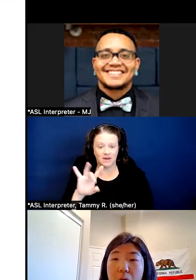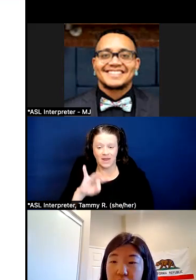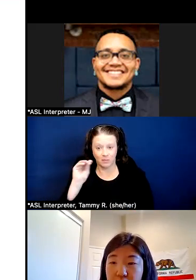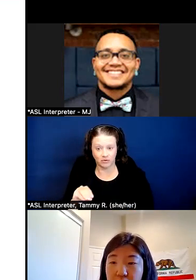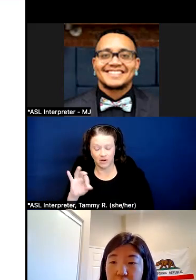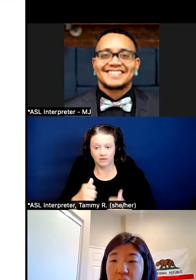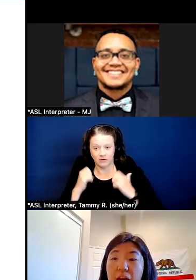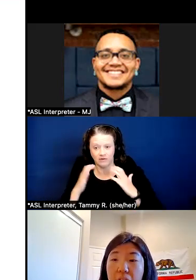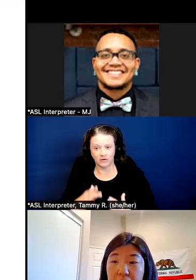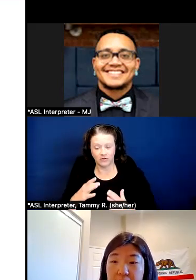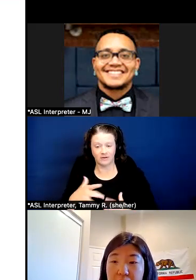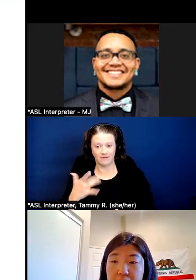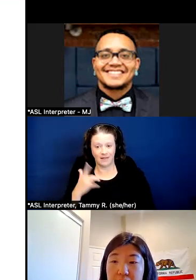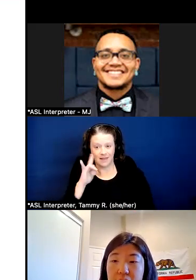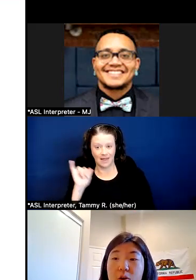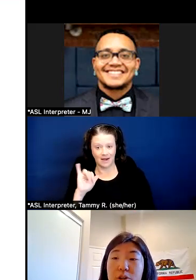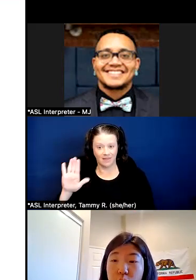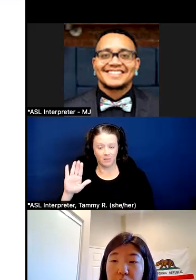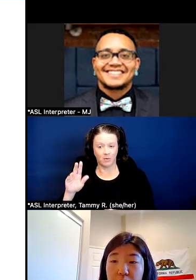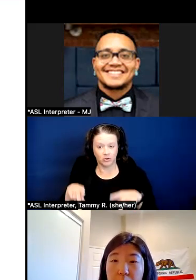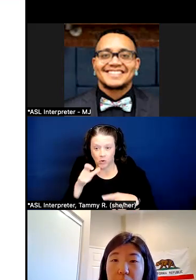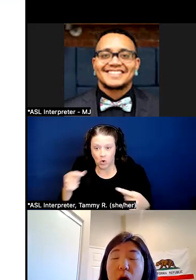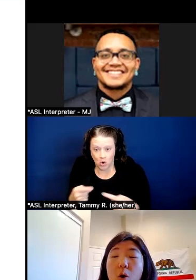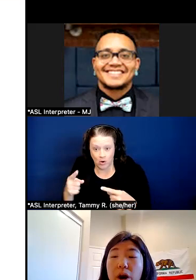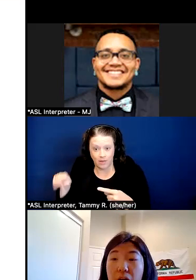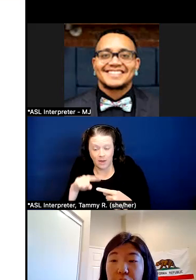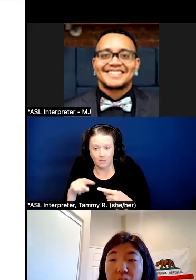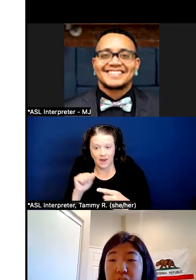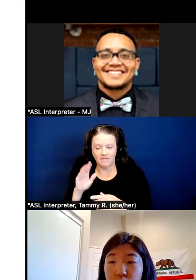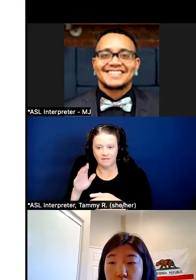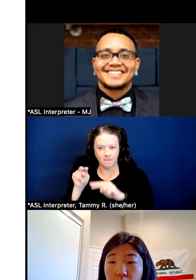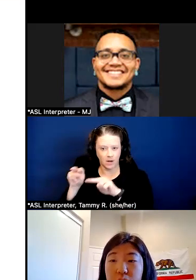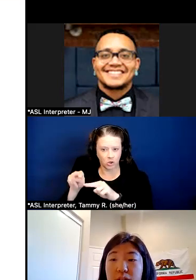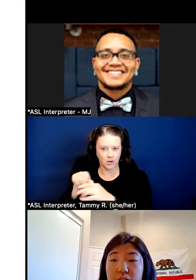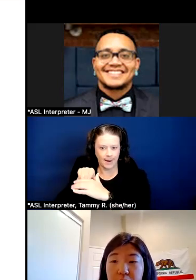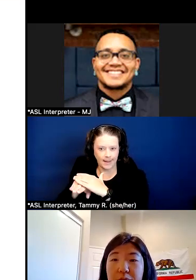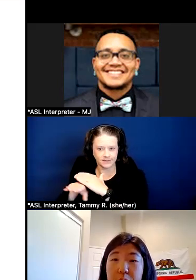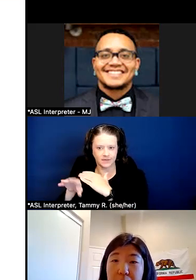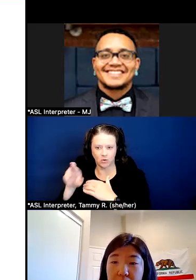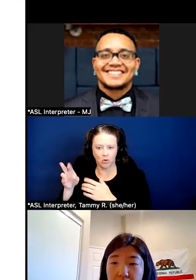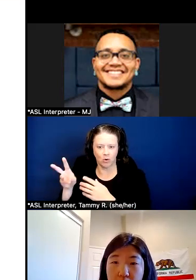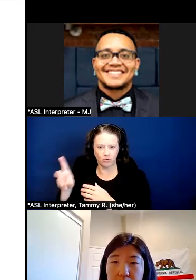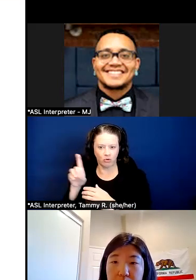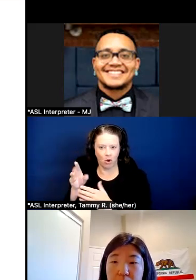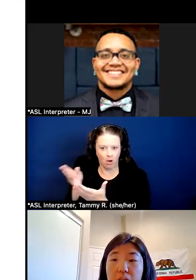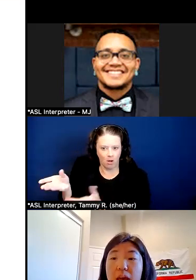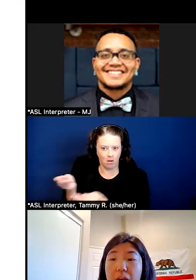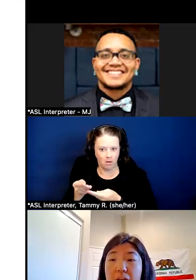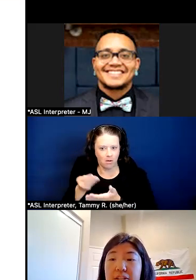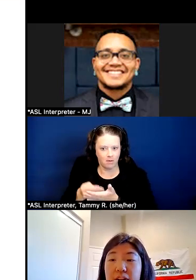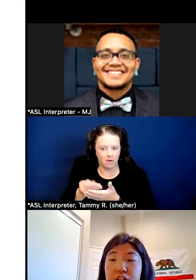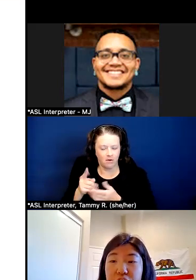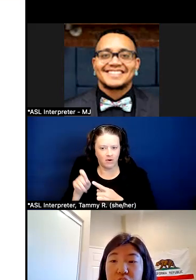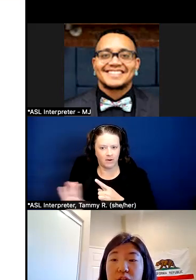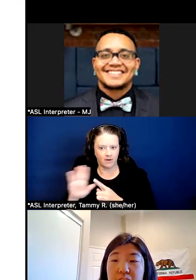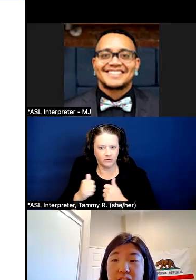has monitored, accessed, withdrawn from, or otherwise controlled the survivor's bank account.